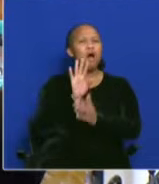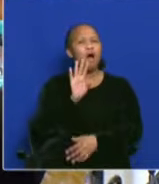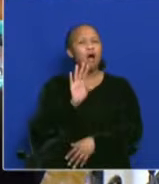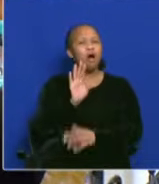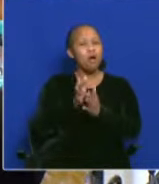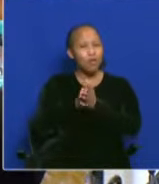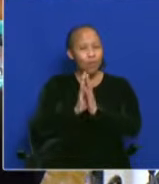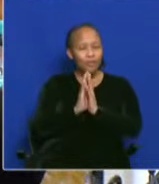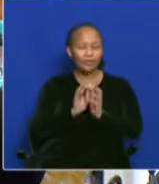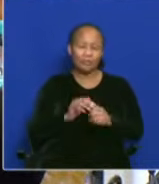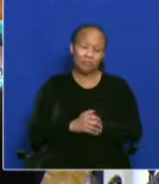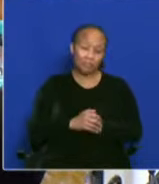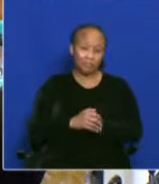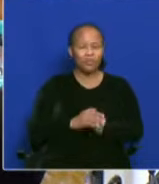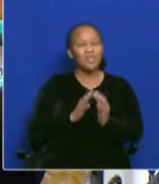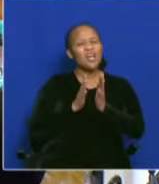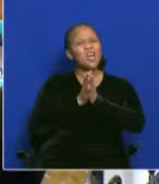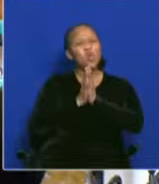request